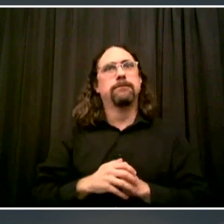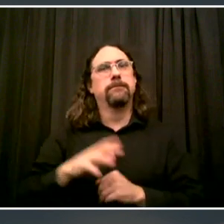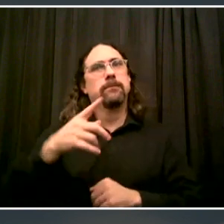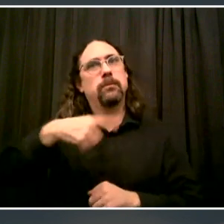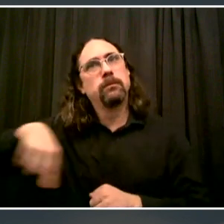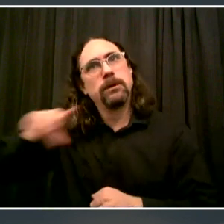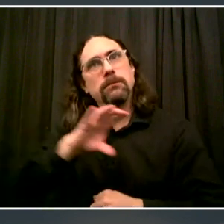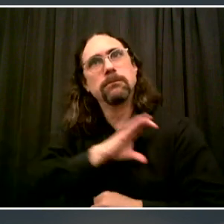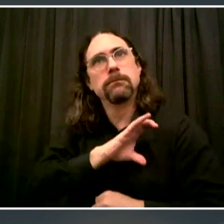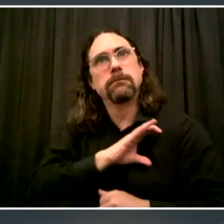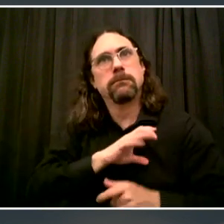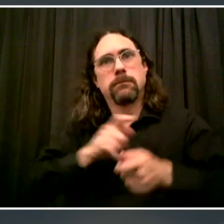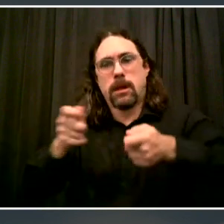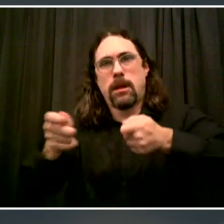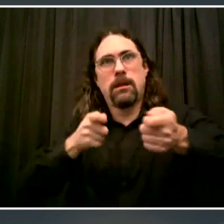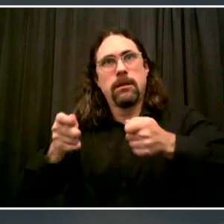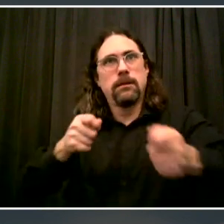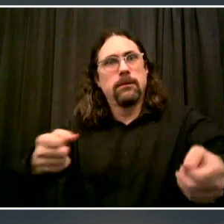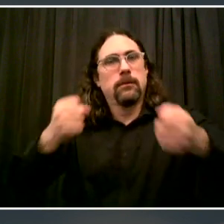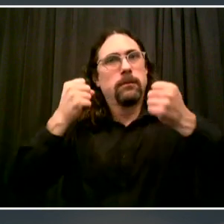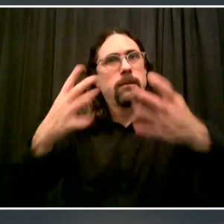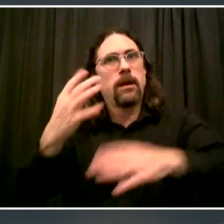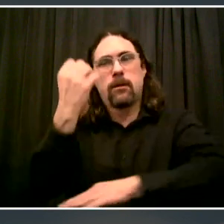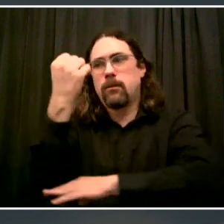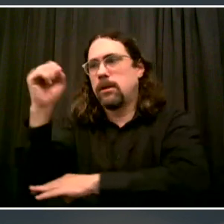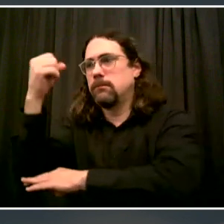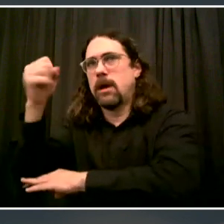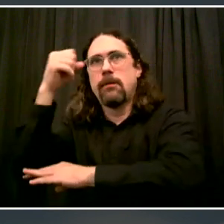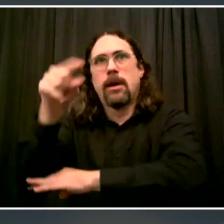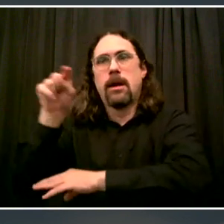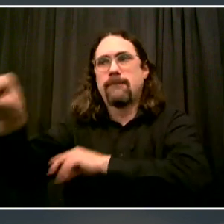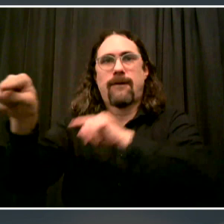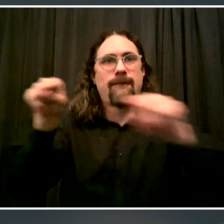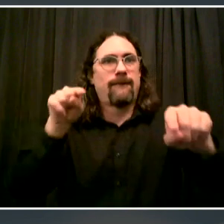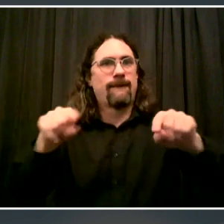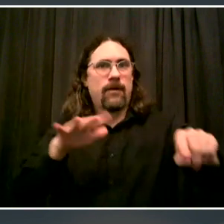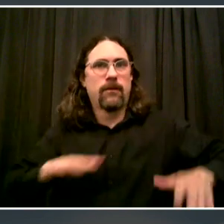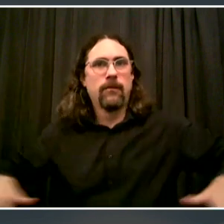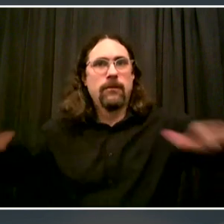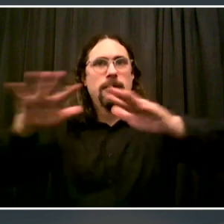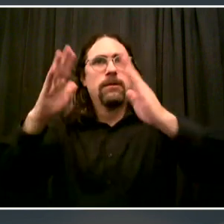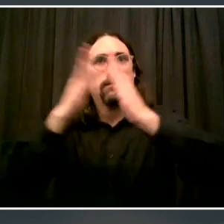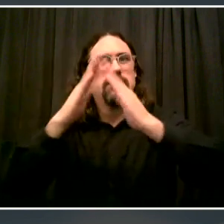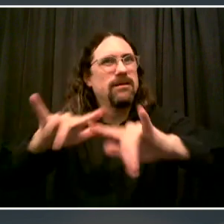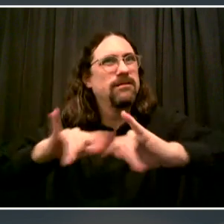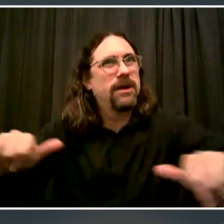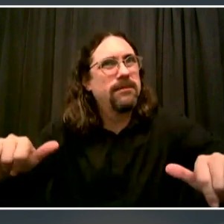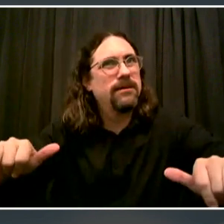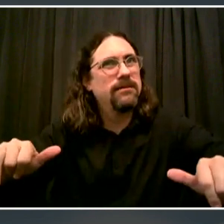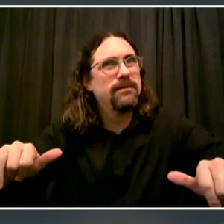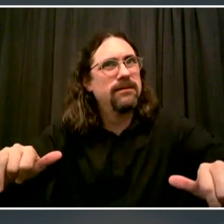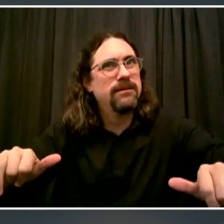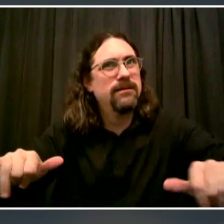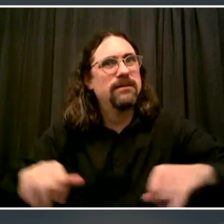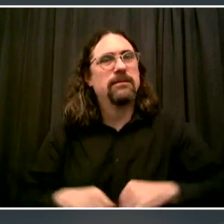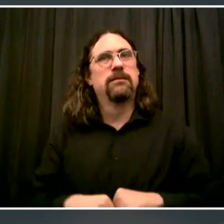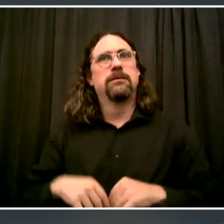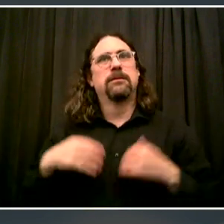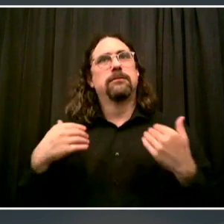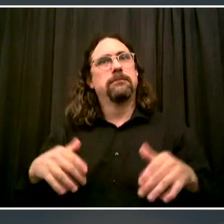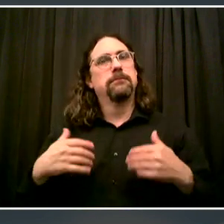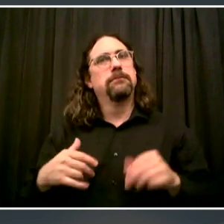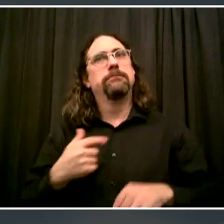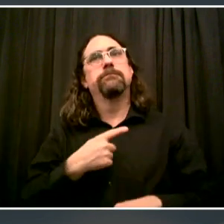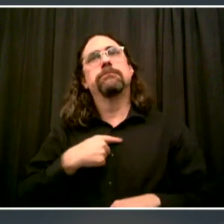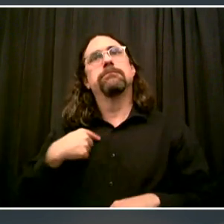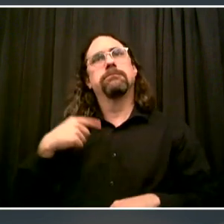are good people coming out to voice their opinion about a number of issues, most of